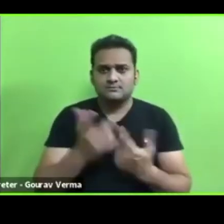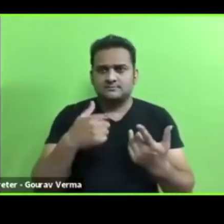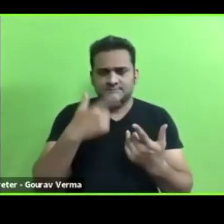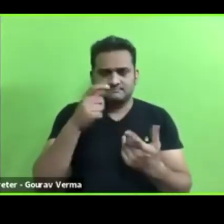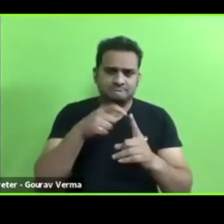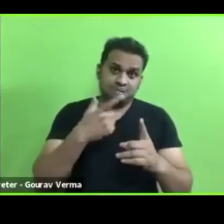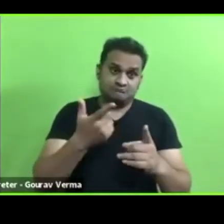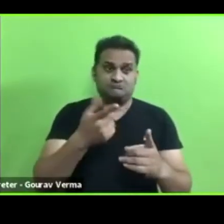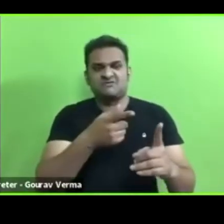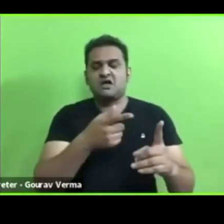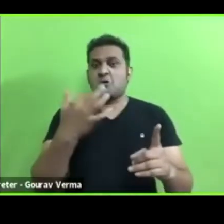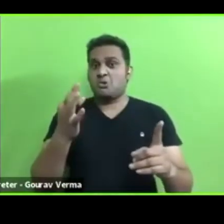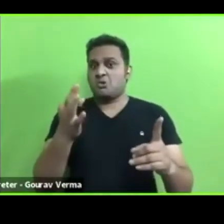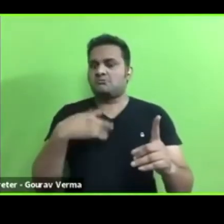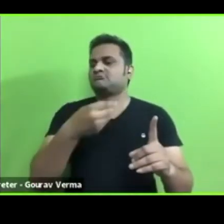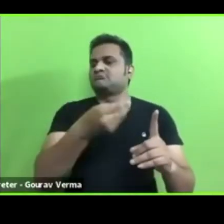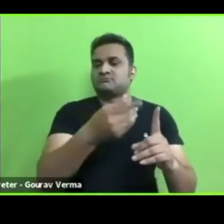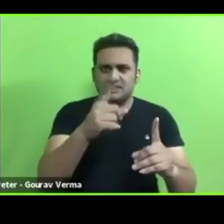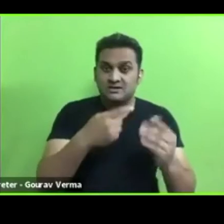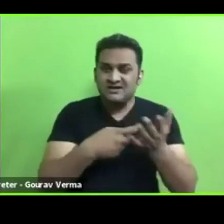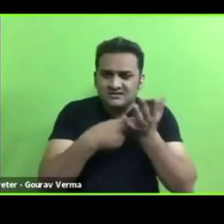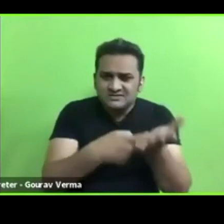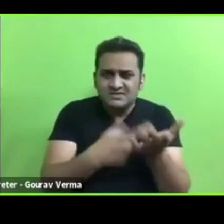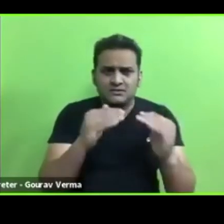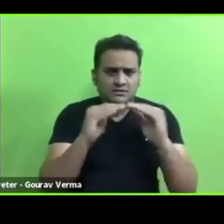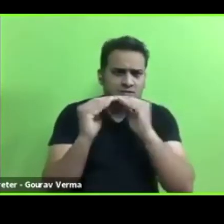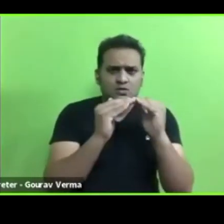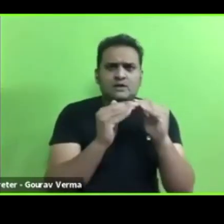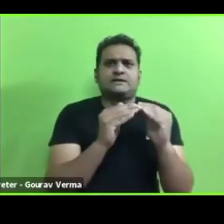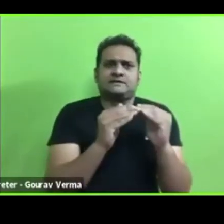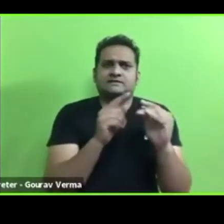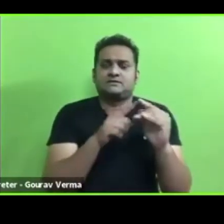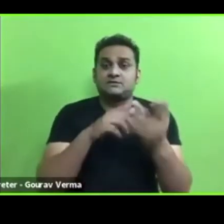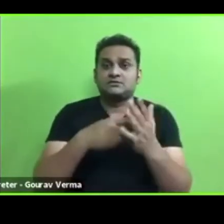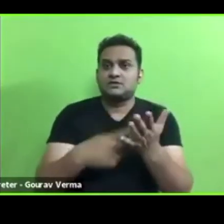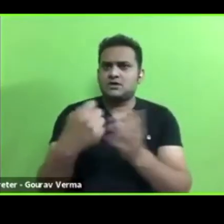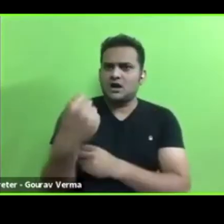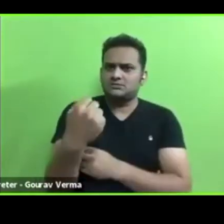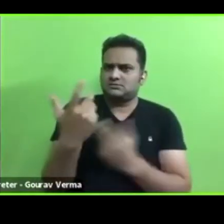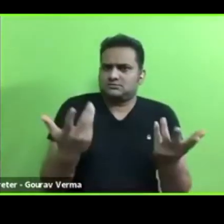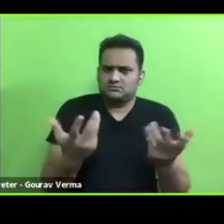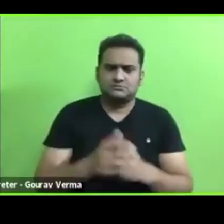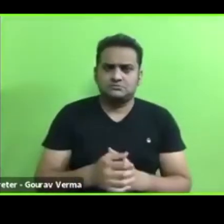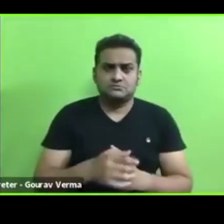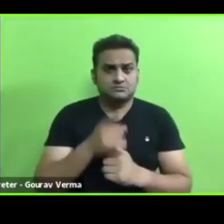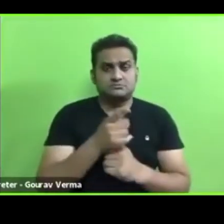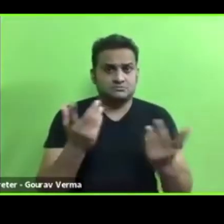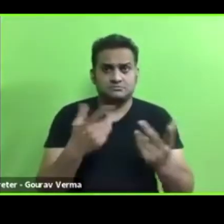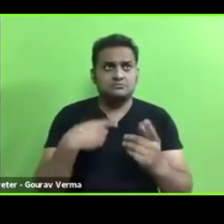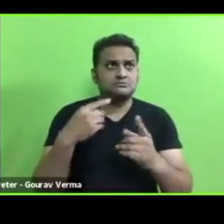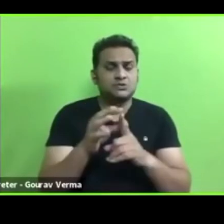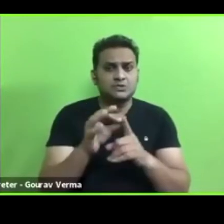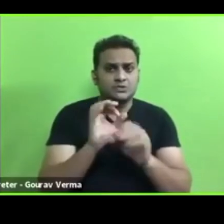privilege, but not out of respect and equality and the question of rights. That there is no favor being done here,